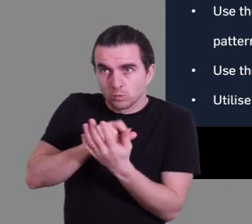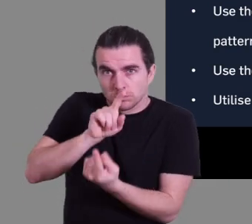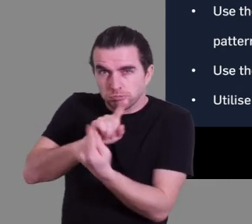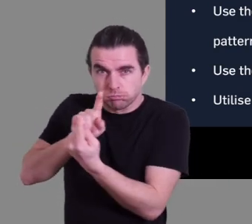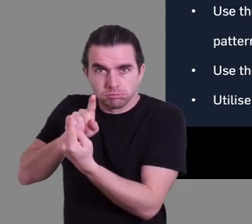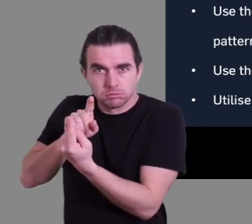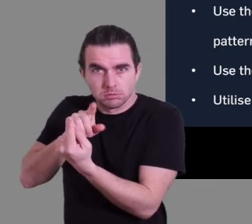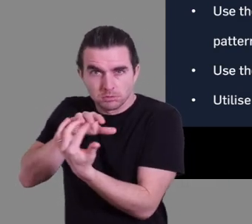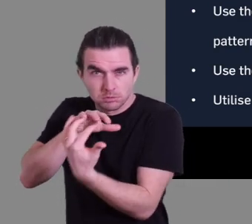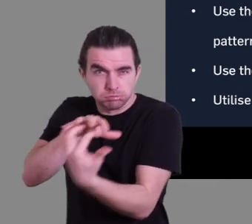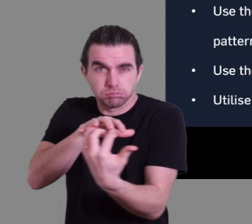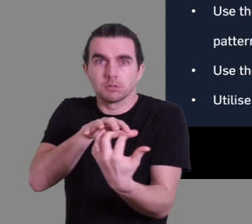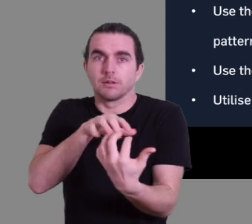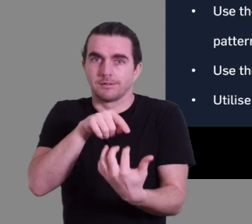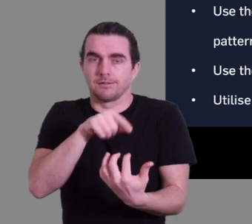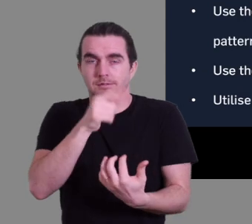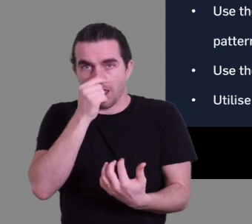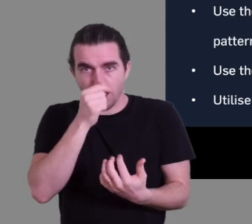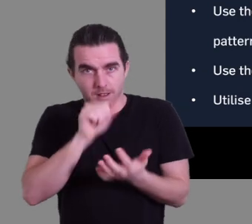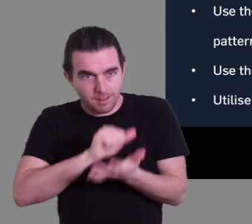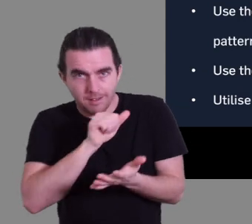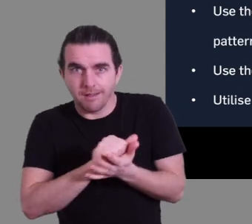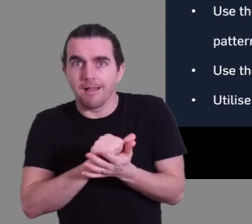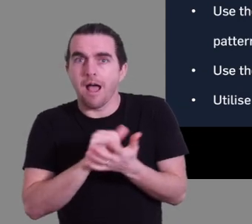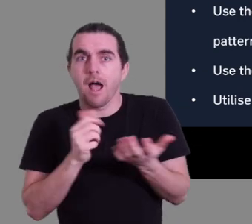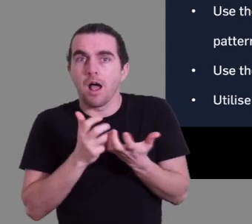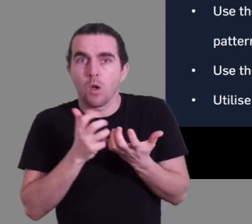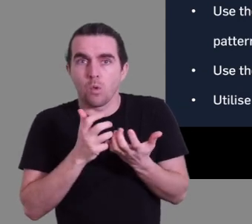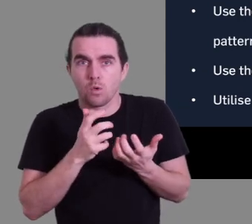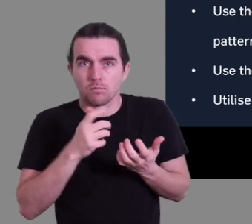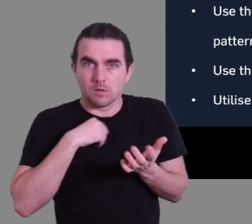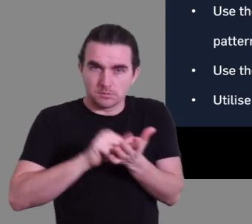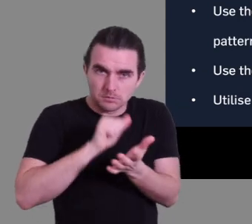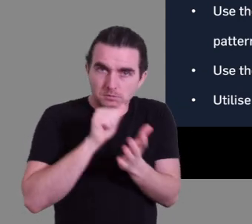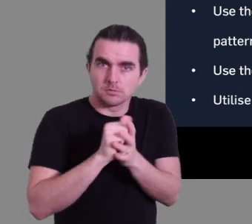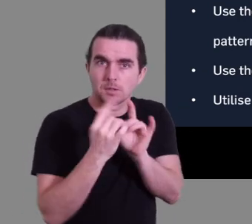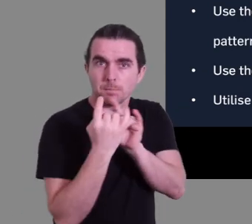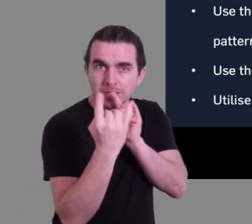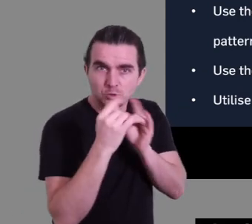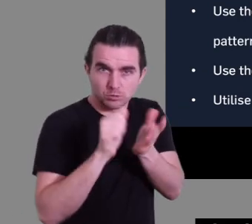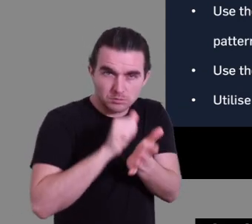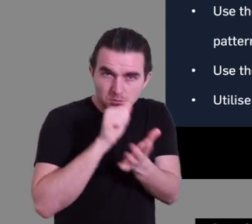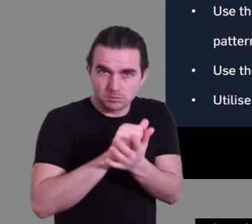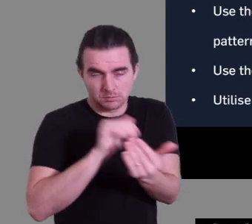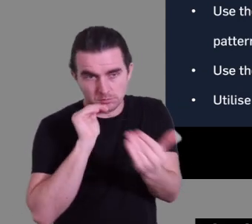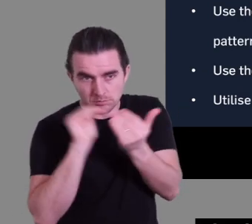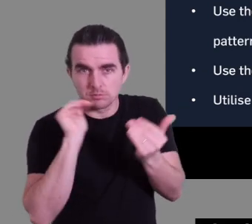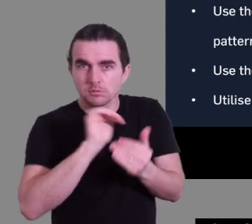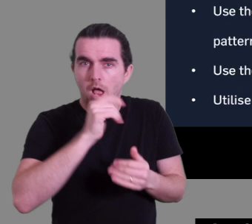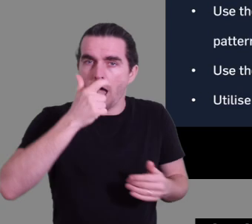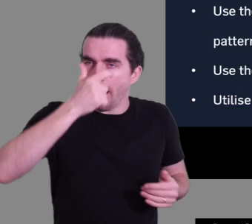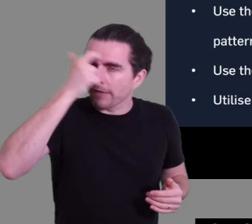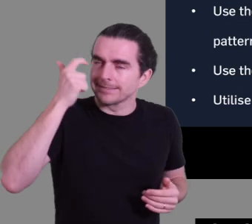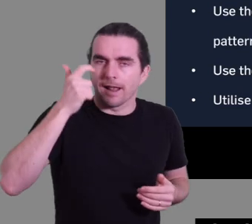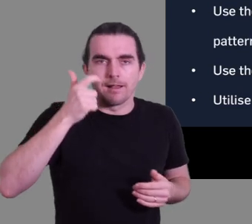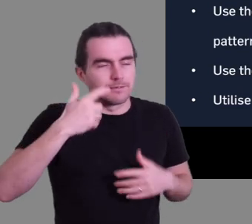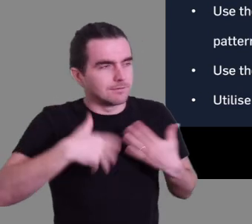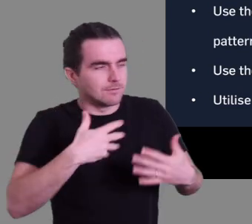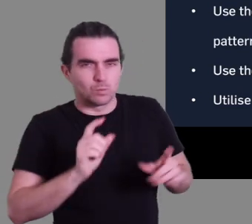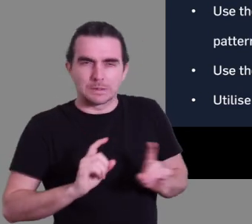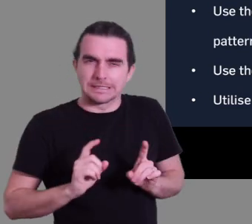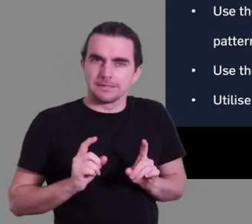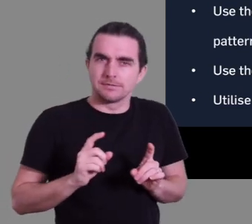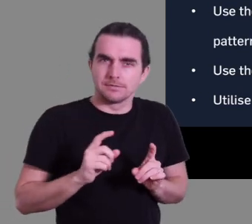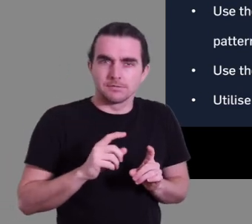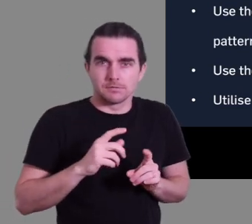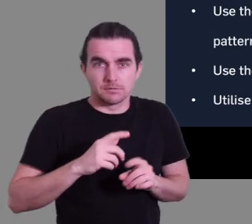your players. You can get the realism right by getting the right size of pitch and what's relevant to their understanding at the moment, which